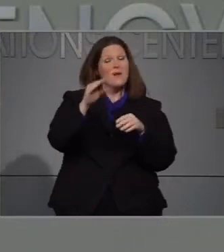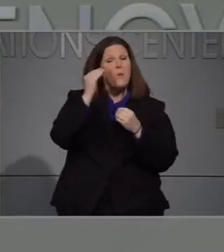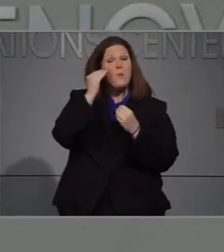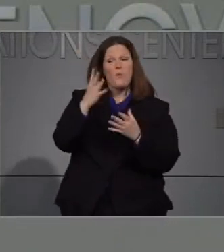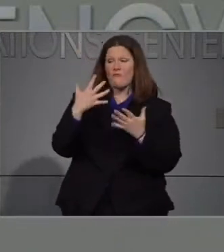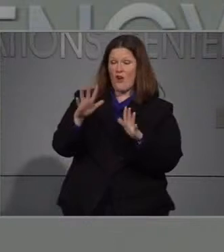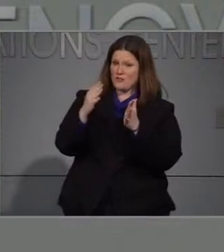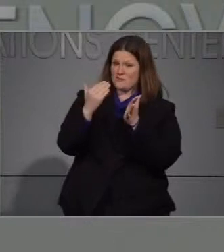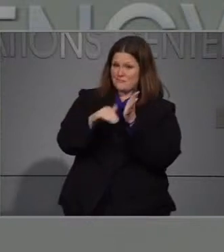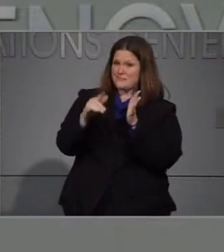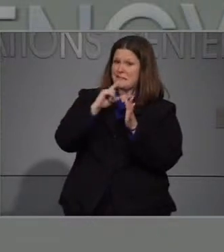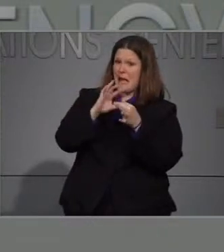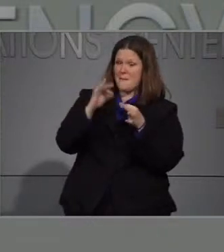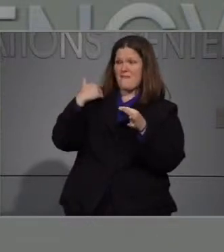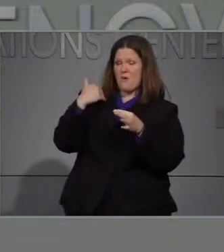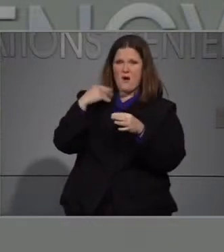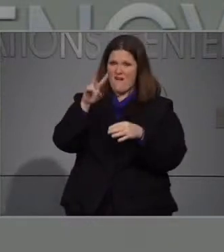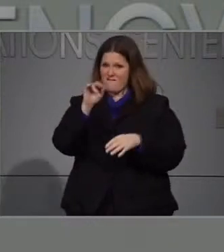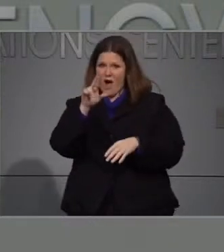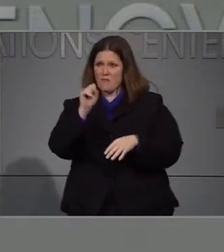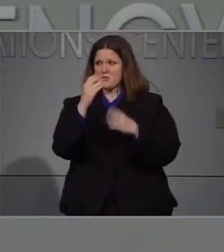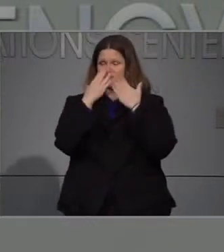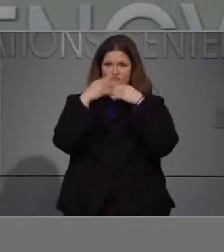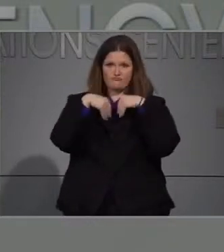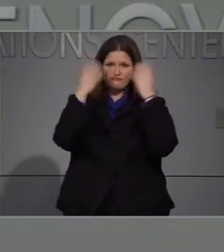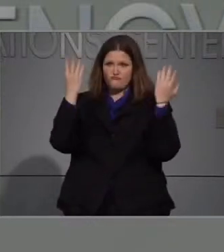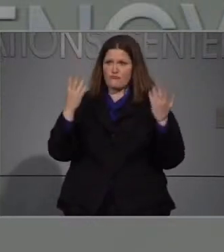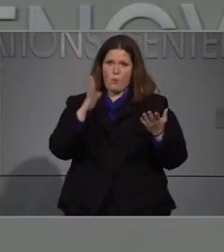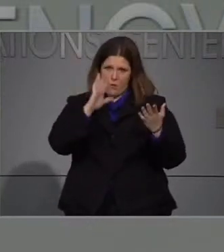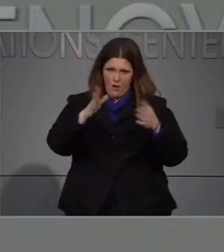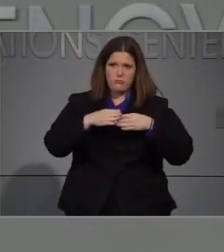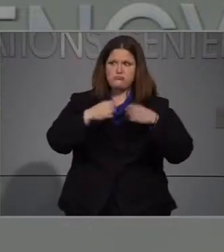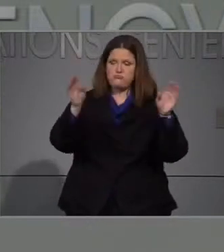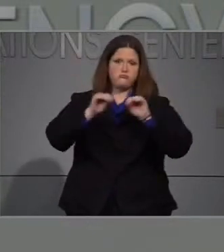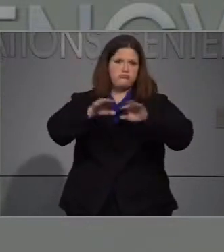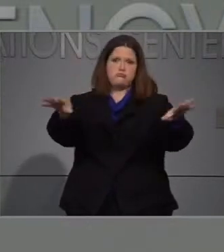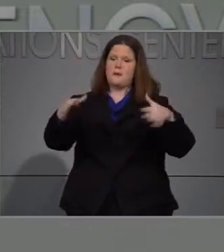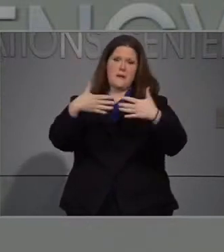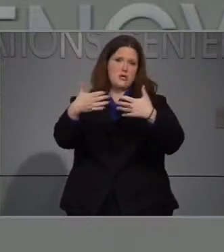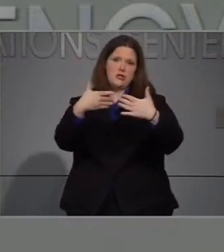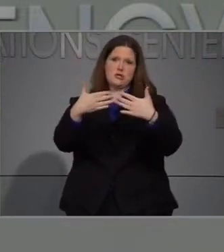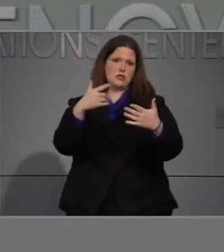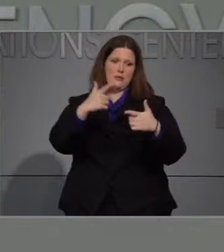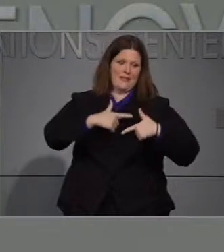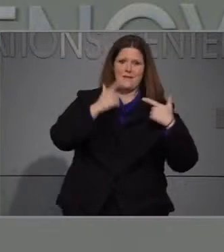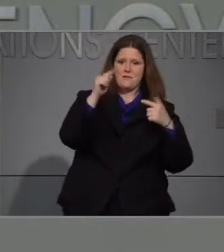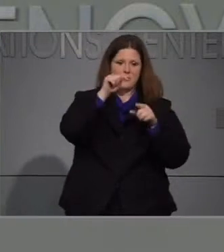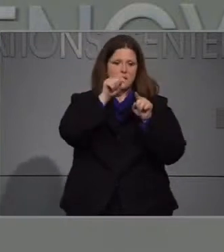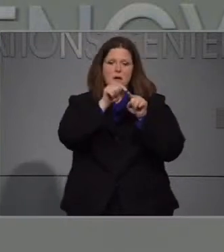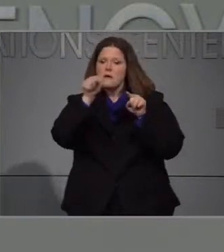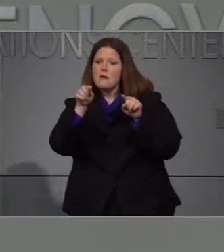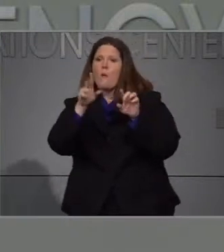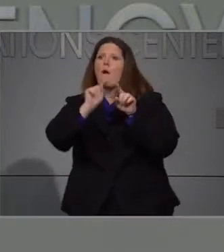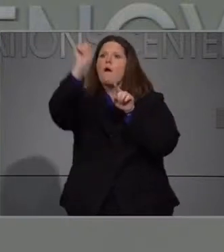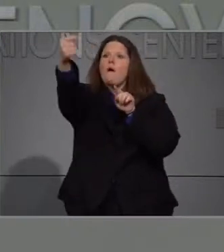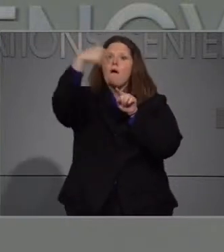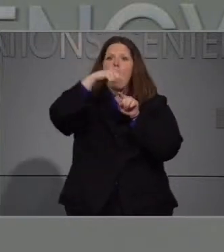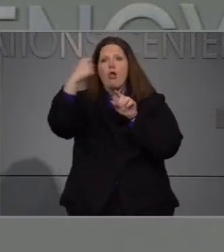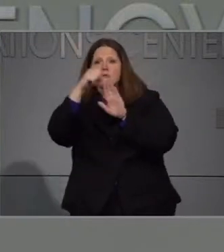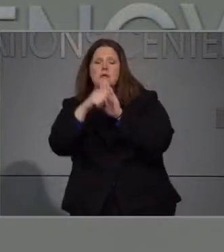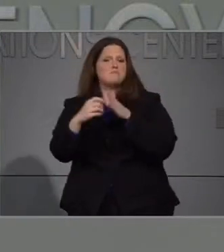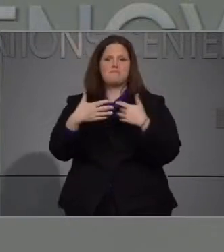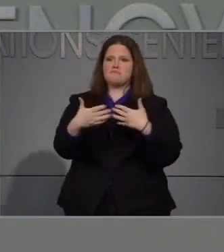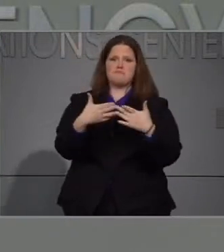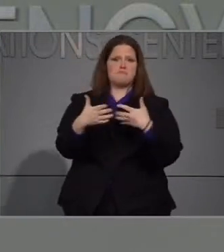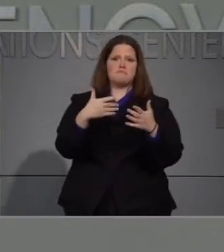don't respect borders. They don't respect county borders, not even regional or state borders. So we have to work hard here to make sure